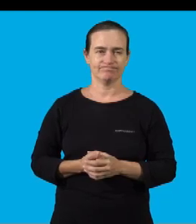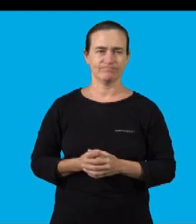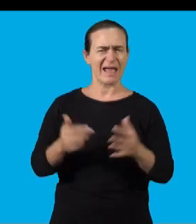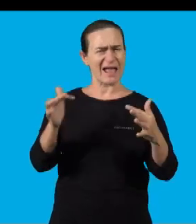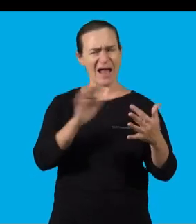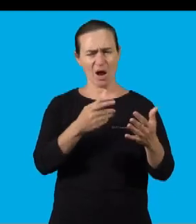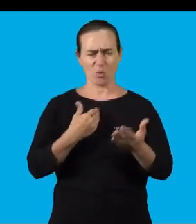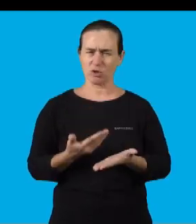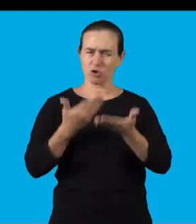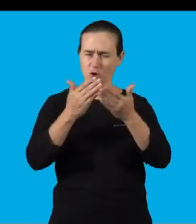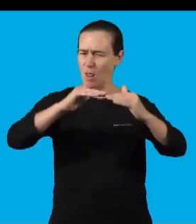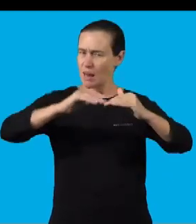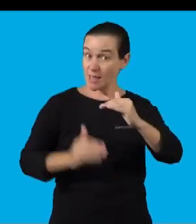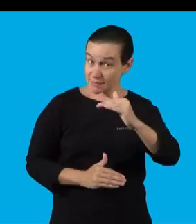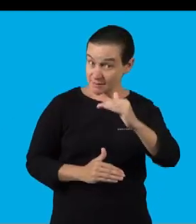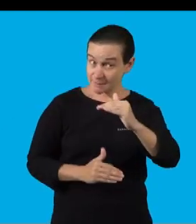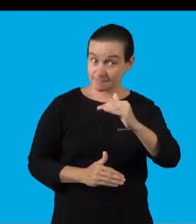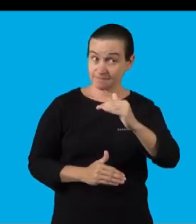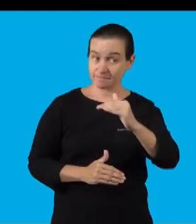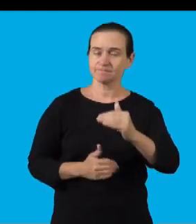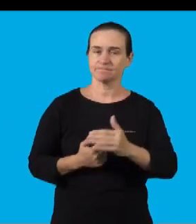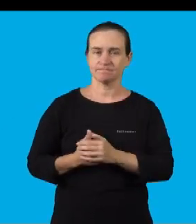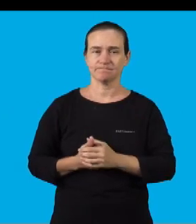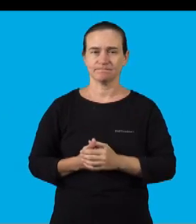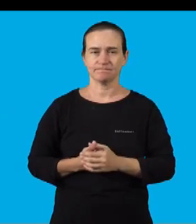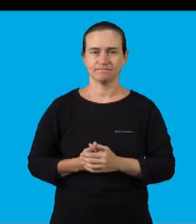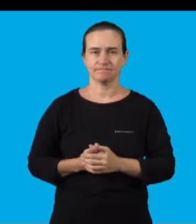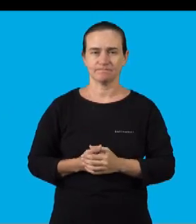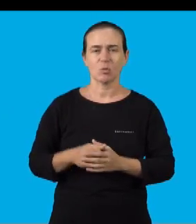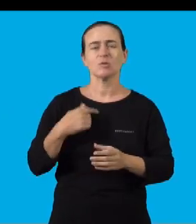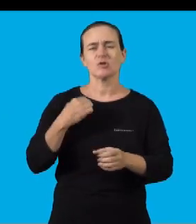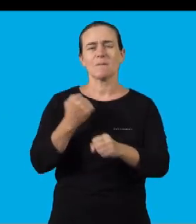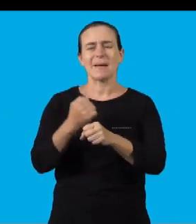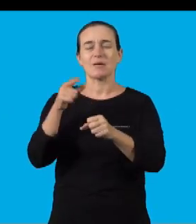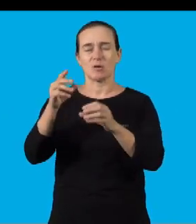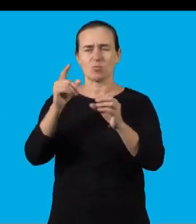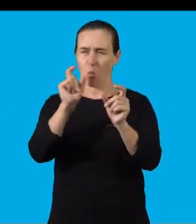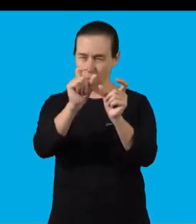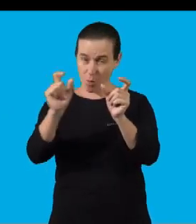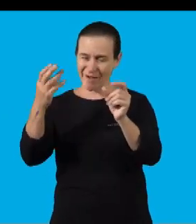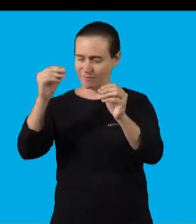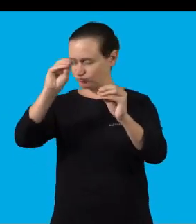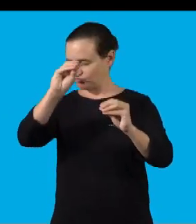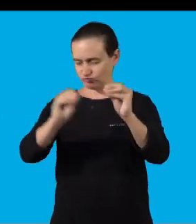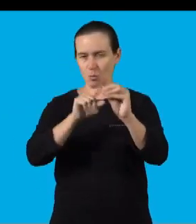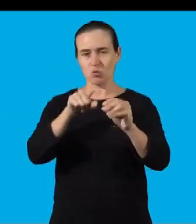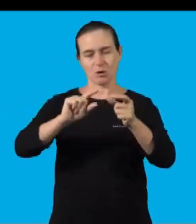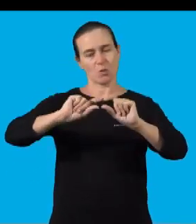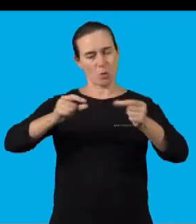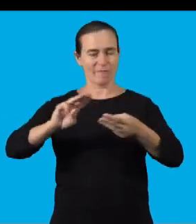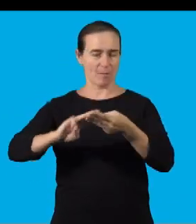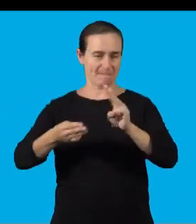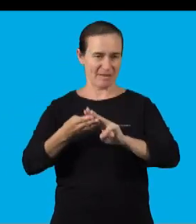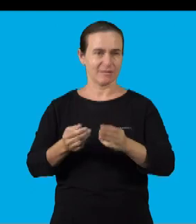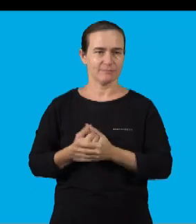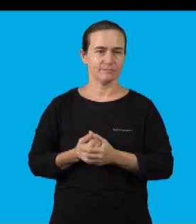we represent less than in mathematics? We just need to take these words and make them an equation. So we know that the general